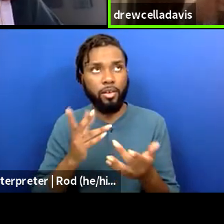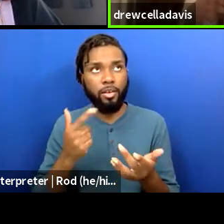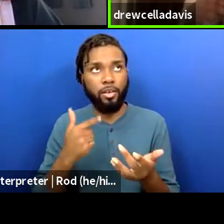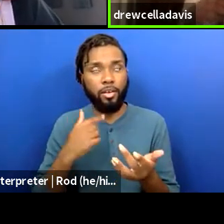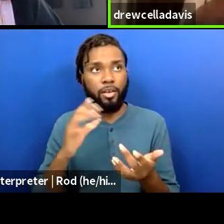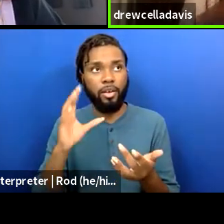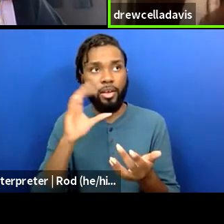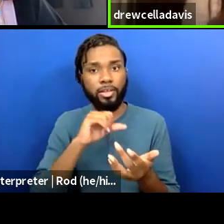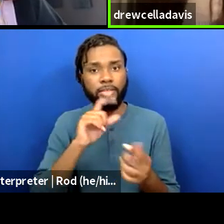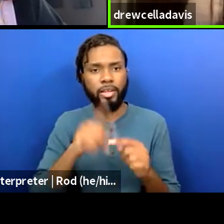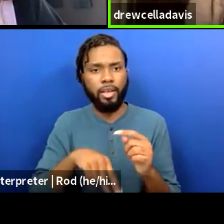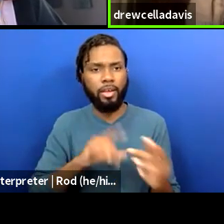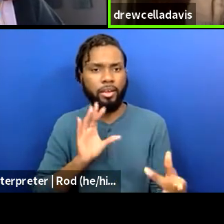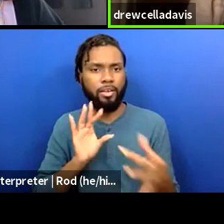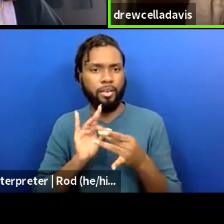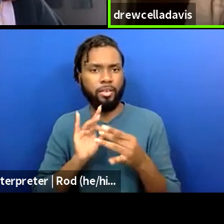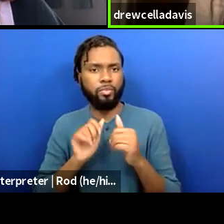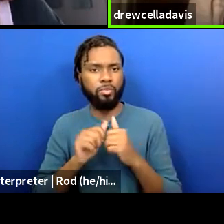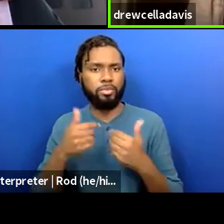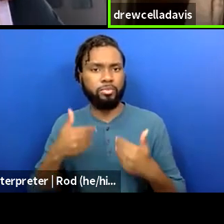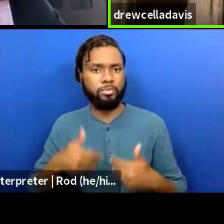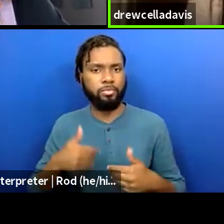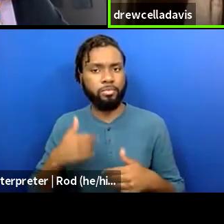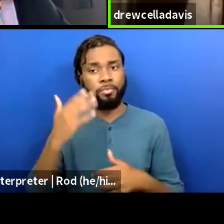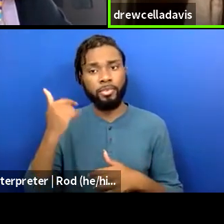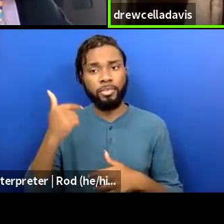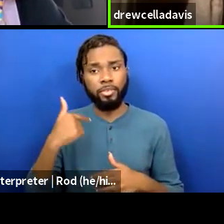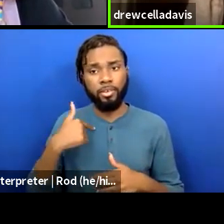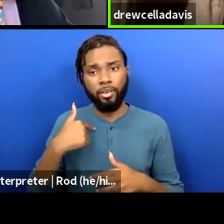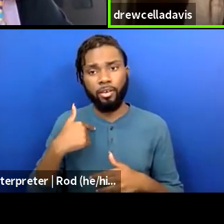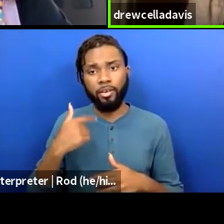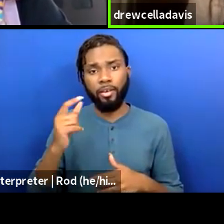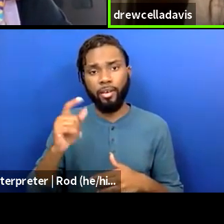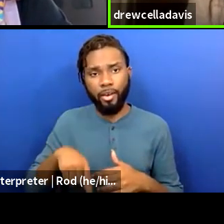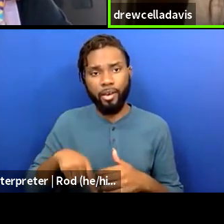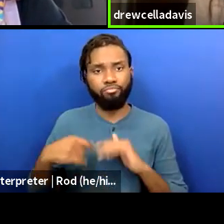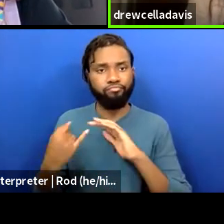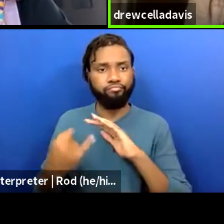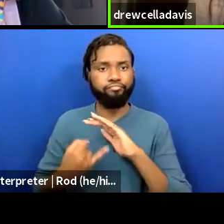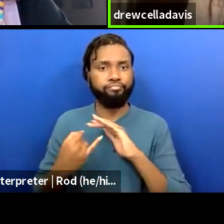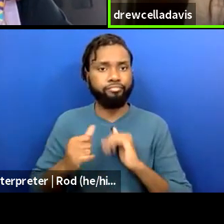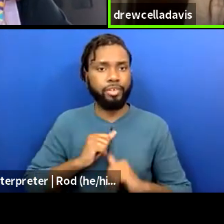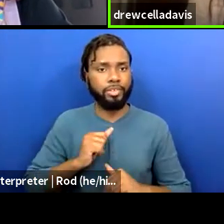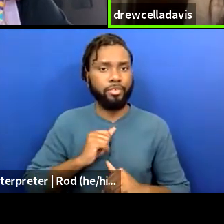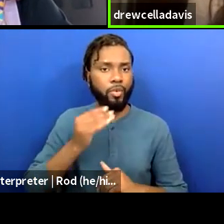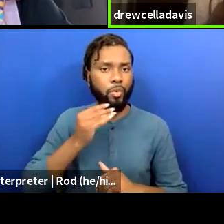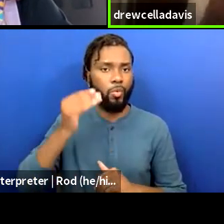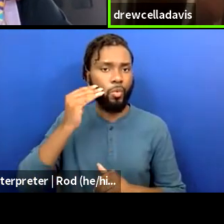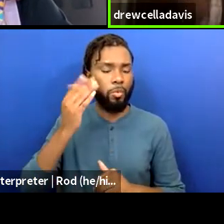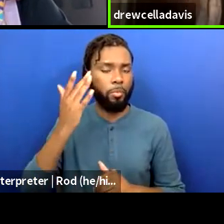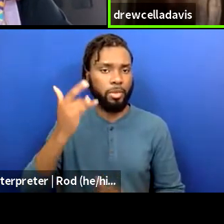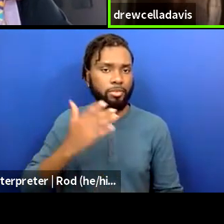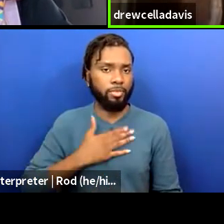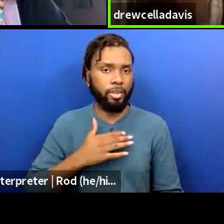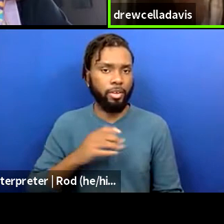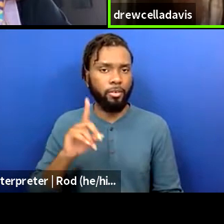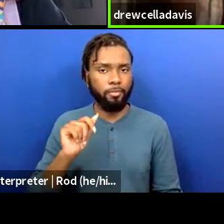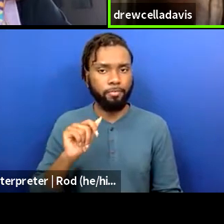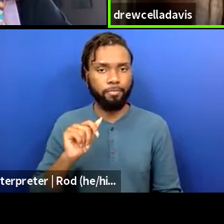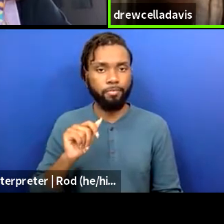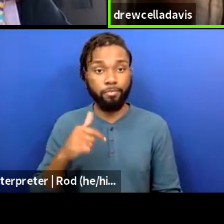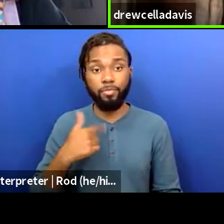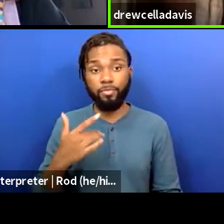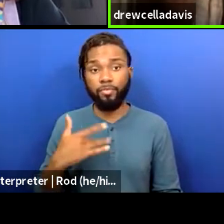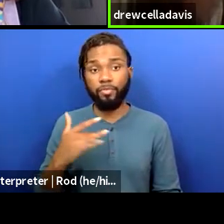me in a way, because I have to spend a lot of time at home just because of my disability. So I feel like in